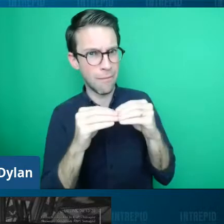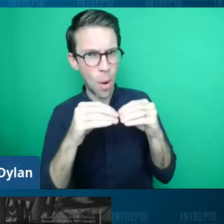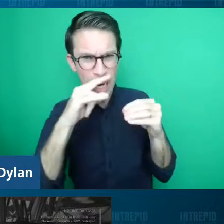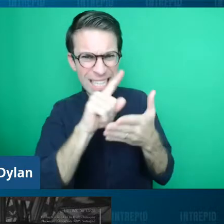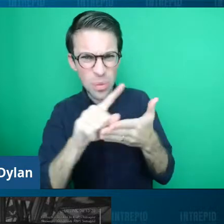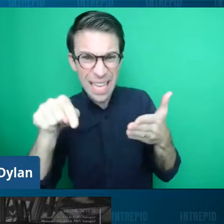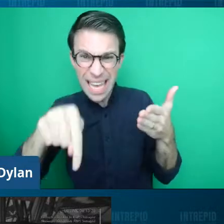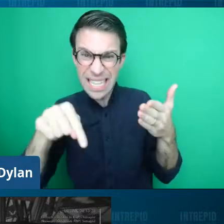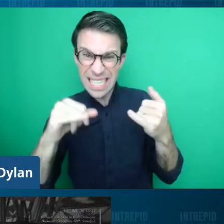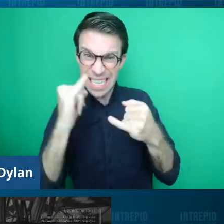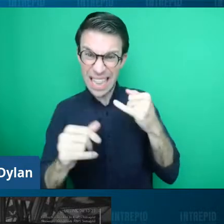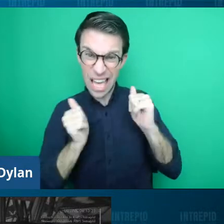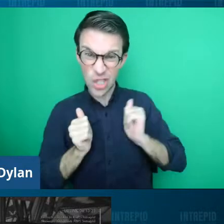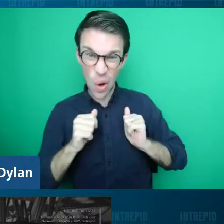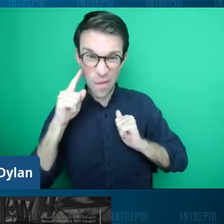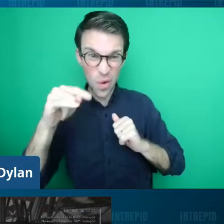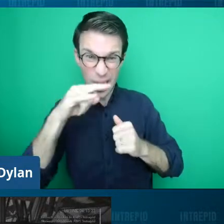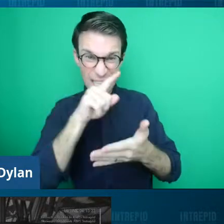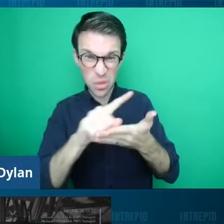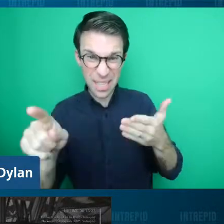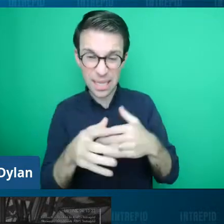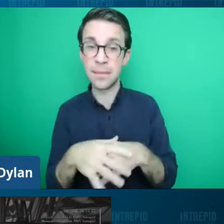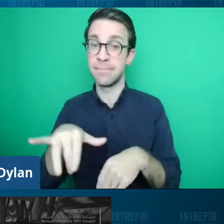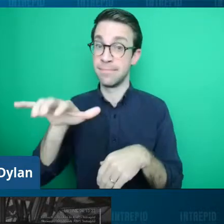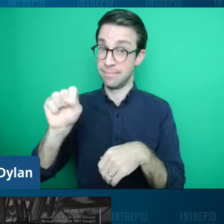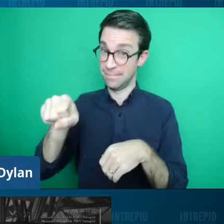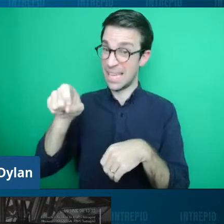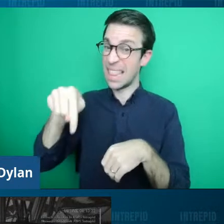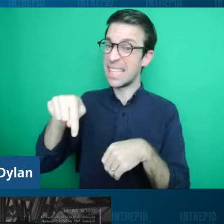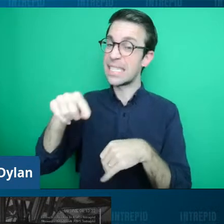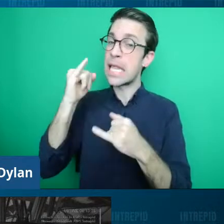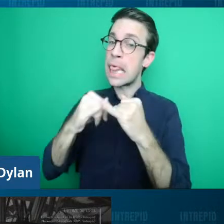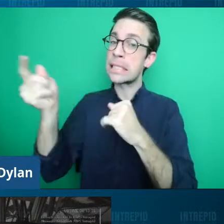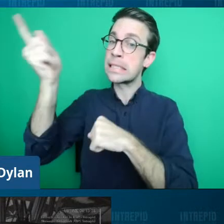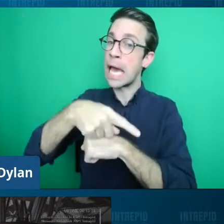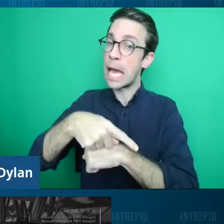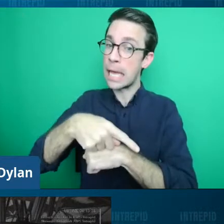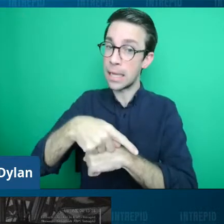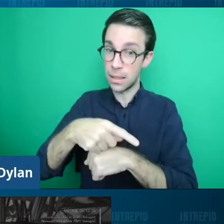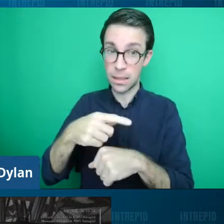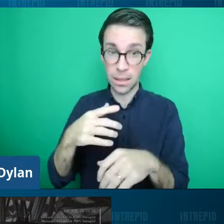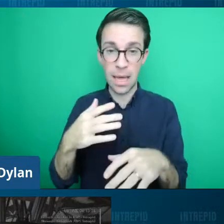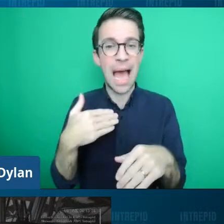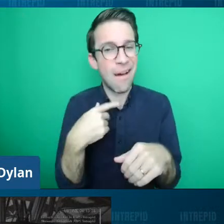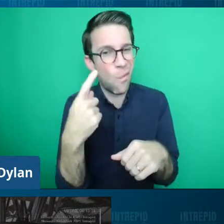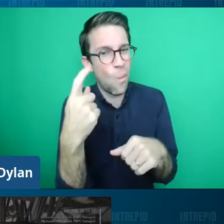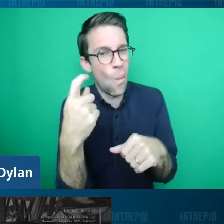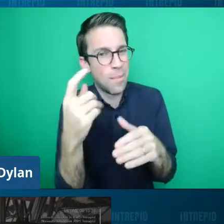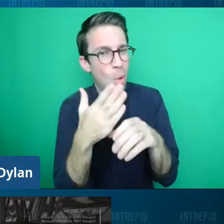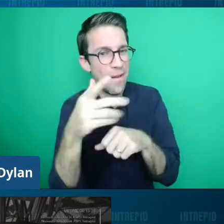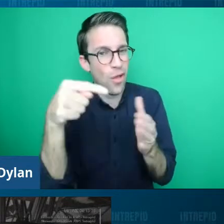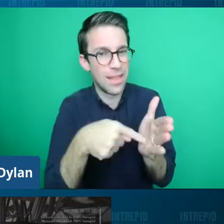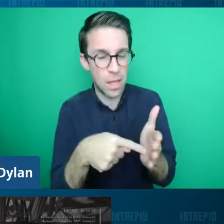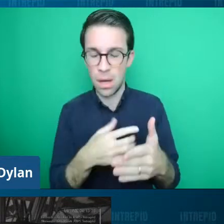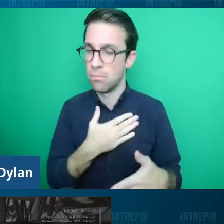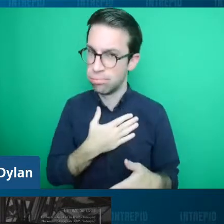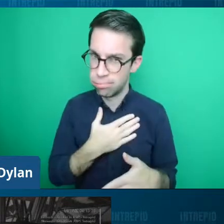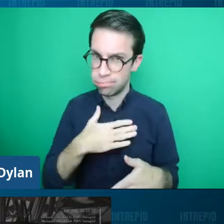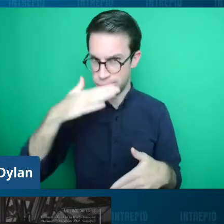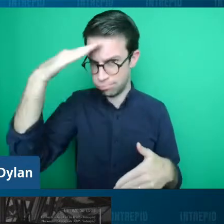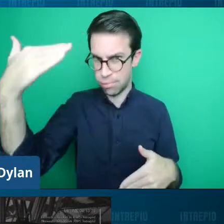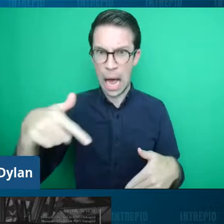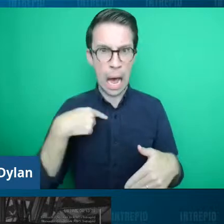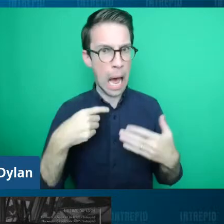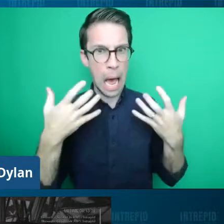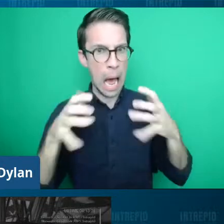the last show of Kids Week, Alicia? This is the last day of Kids Week. It's the last day. We have Is there one more? right after this, too. Okay. Whew. I wasn't good. I didn't want